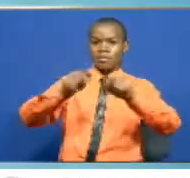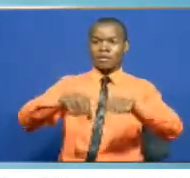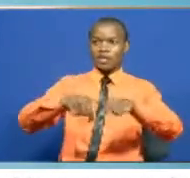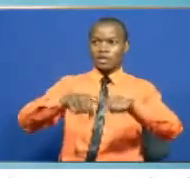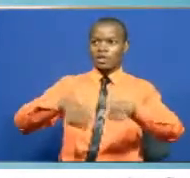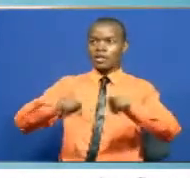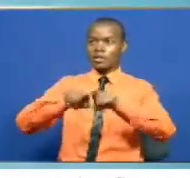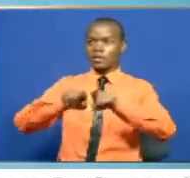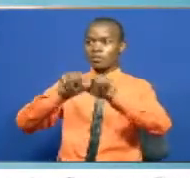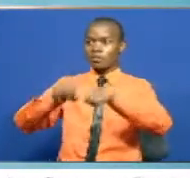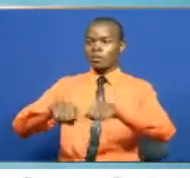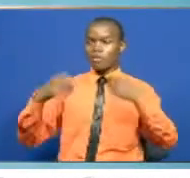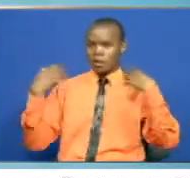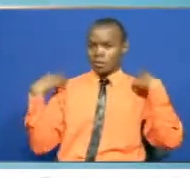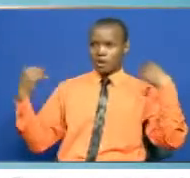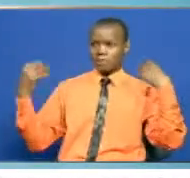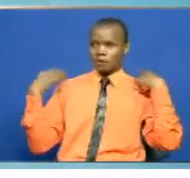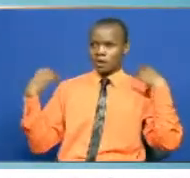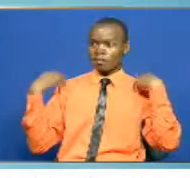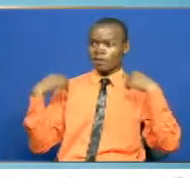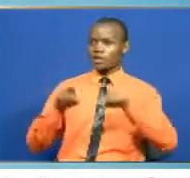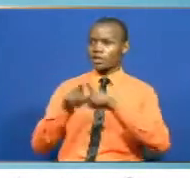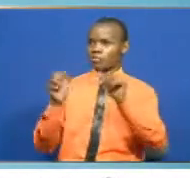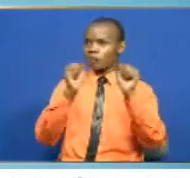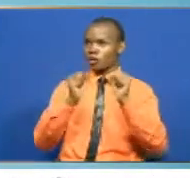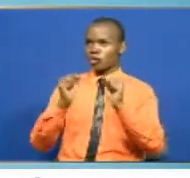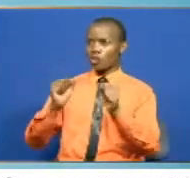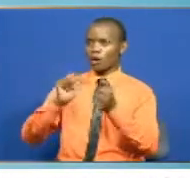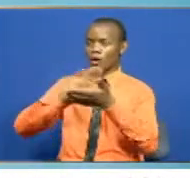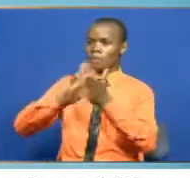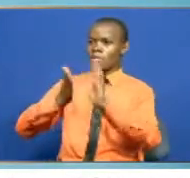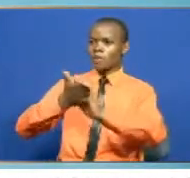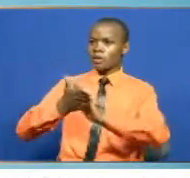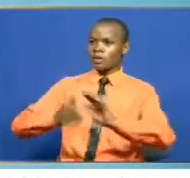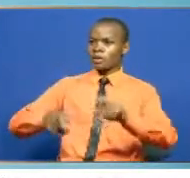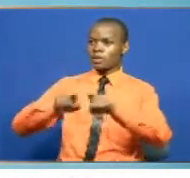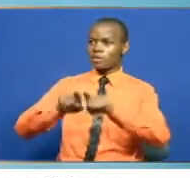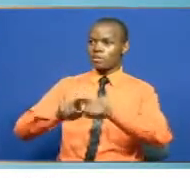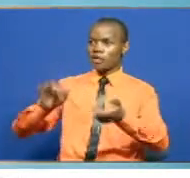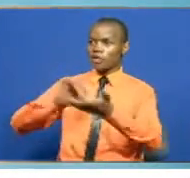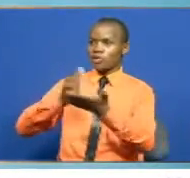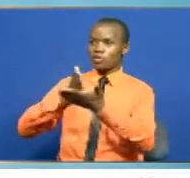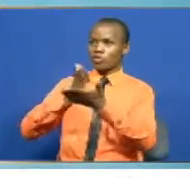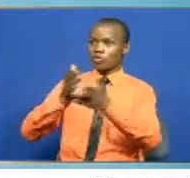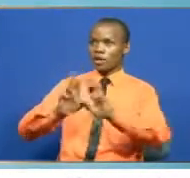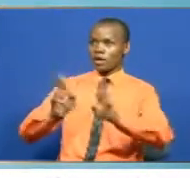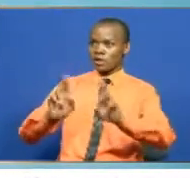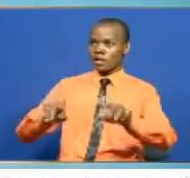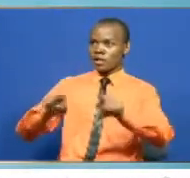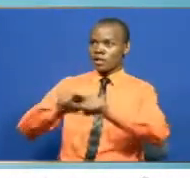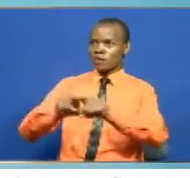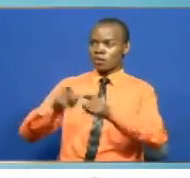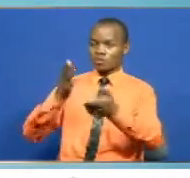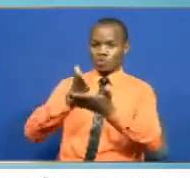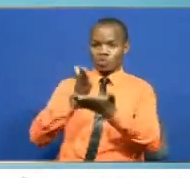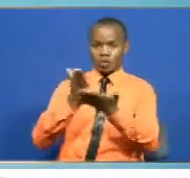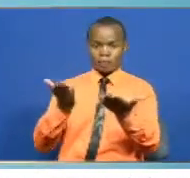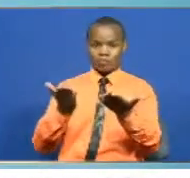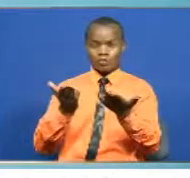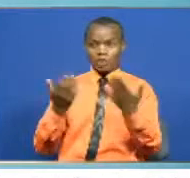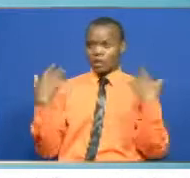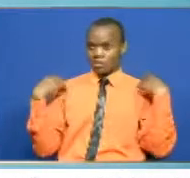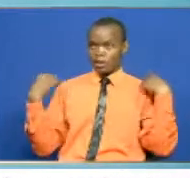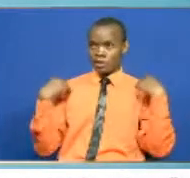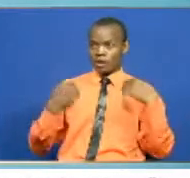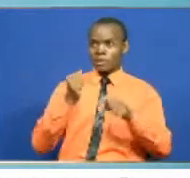and get more physical, get bigger, get stronger, you know. And then so that you prepare your body, you know, even weightlifting, it also helps with the